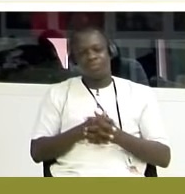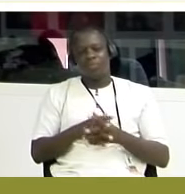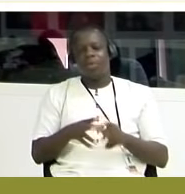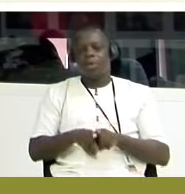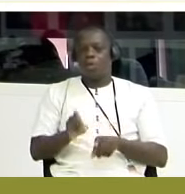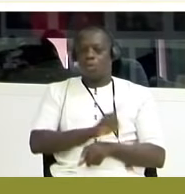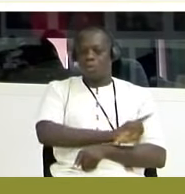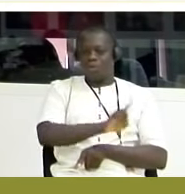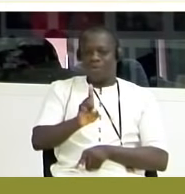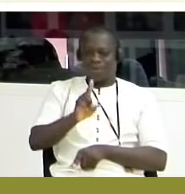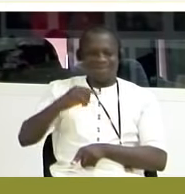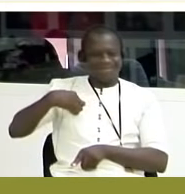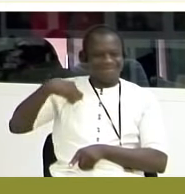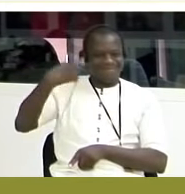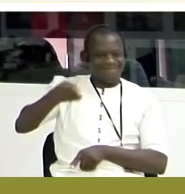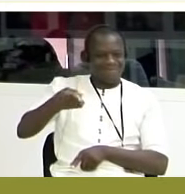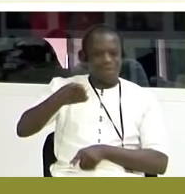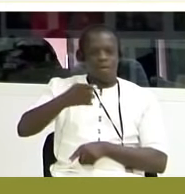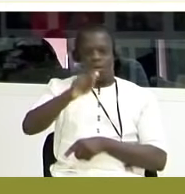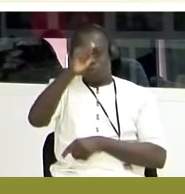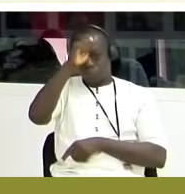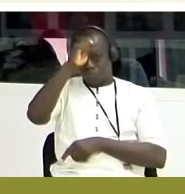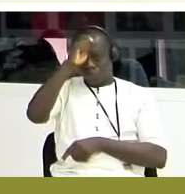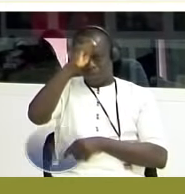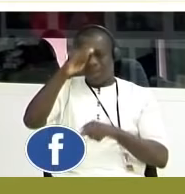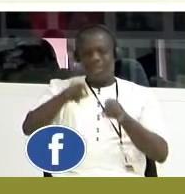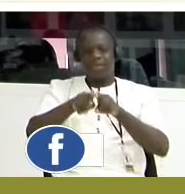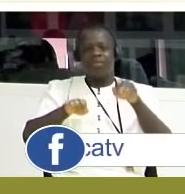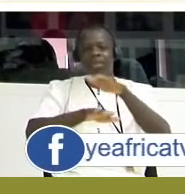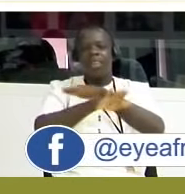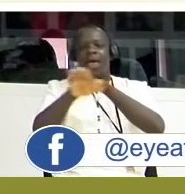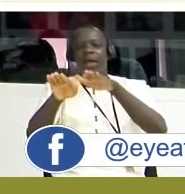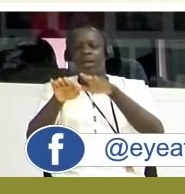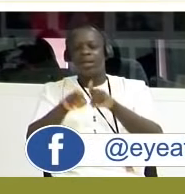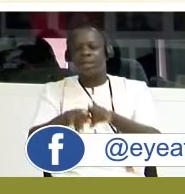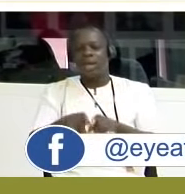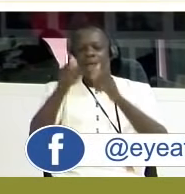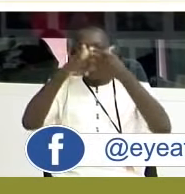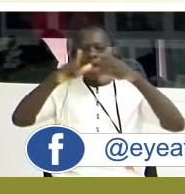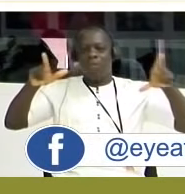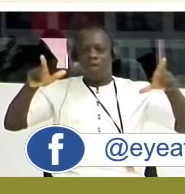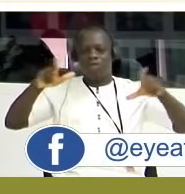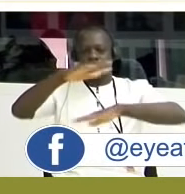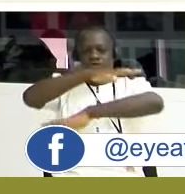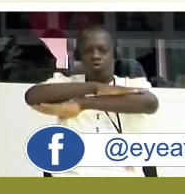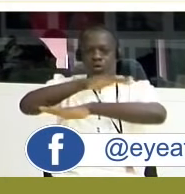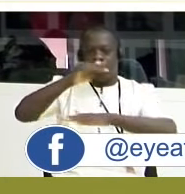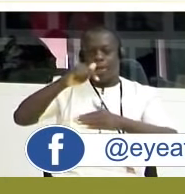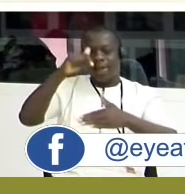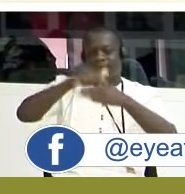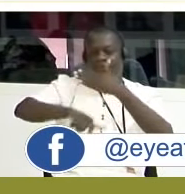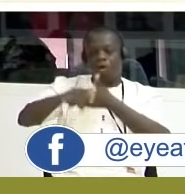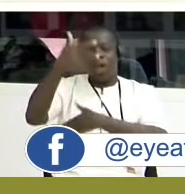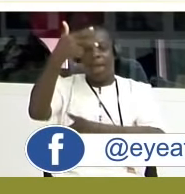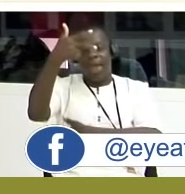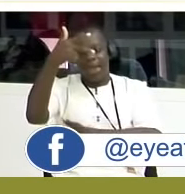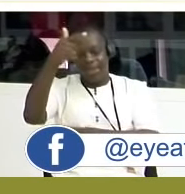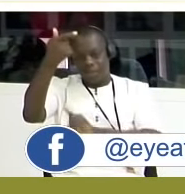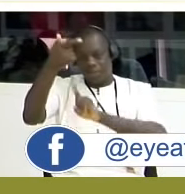We attended the Turkish Land Forces Language School in Istanbul for 8 months.